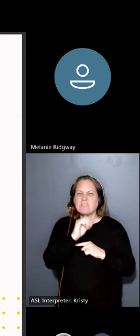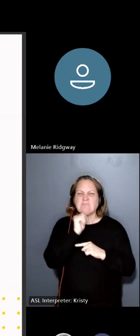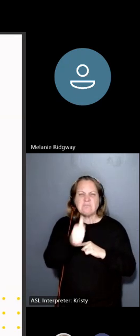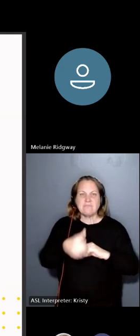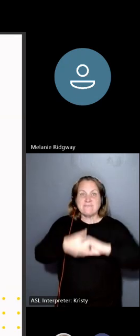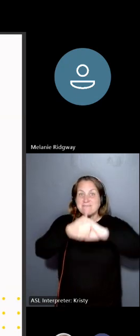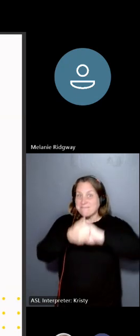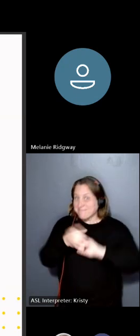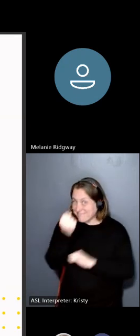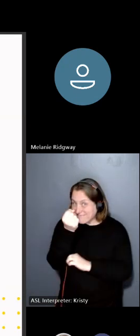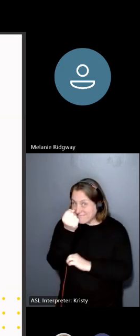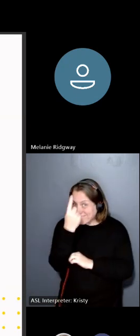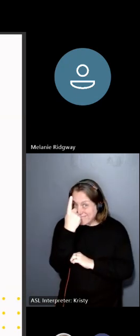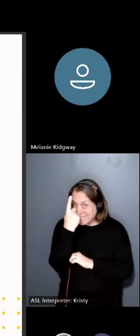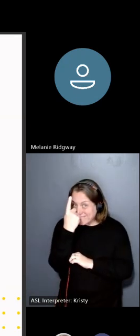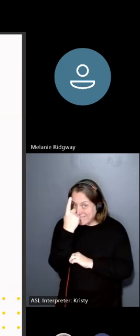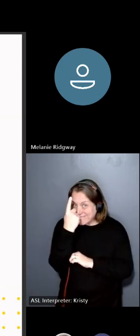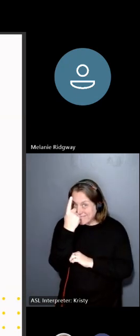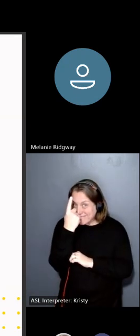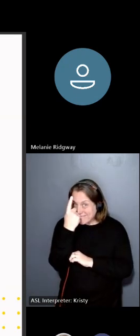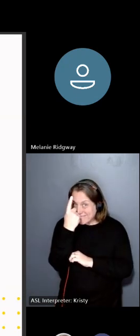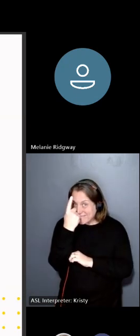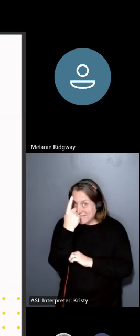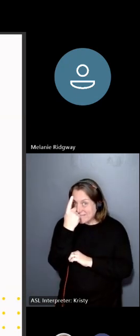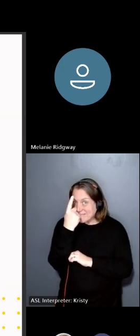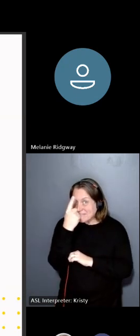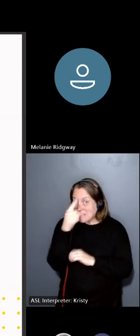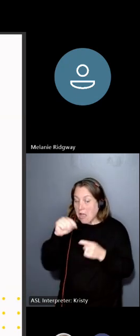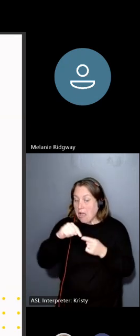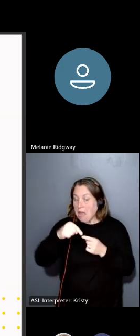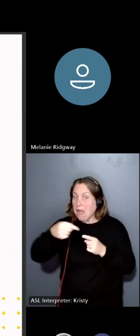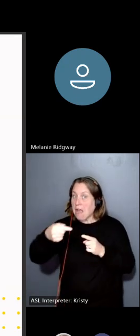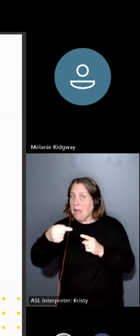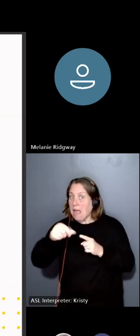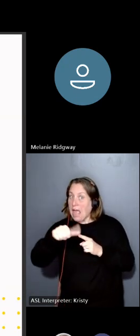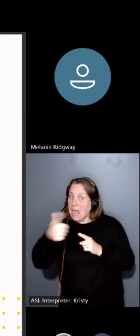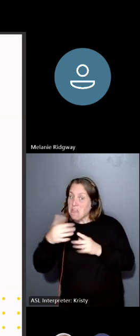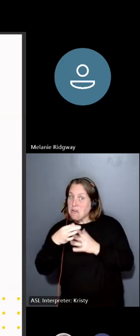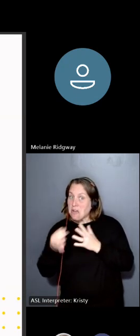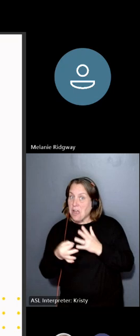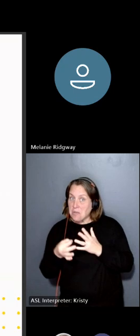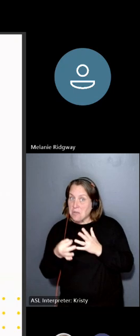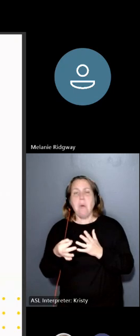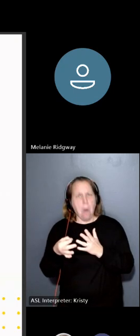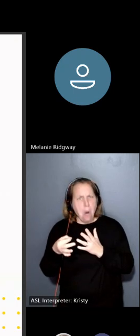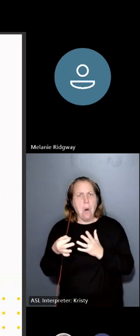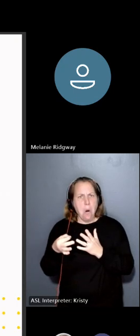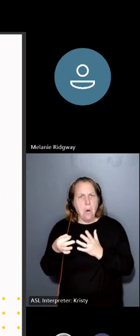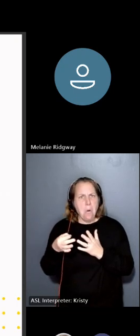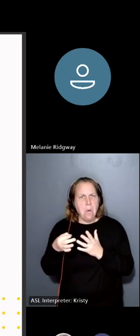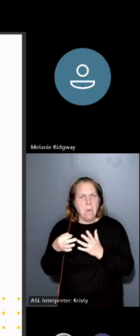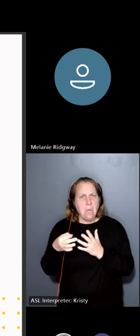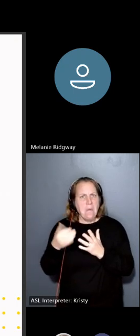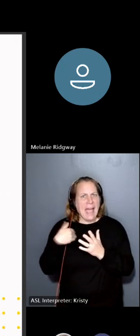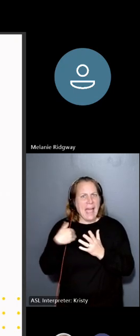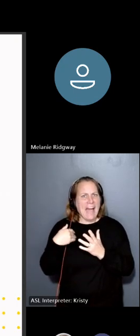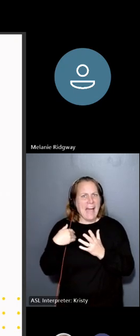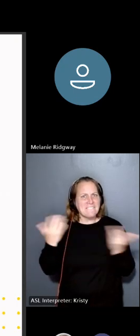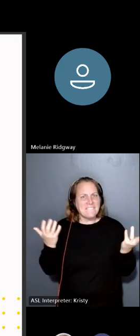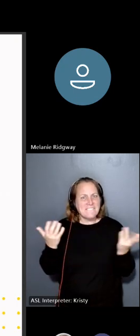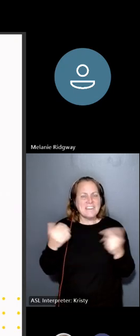news, there are acceptable alternatives. It's important to note that